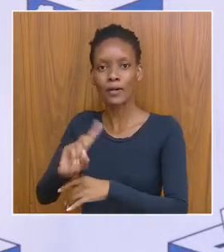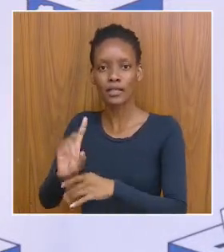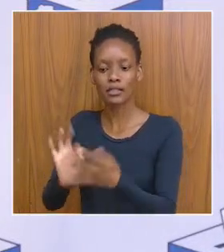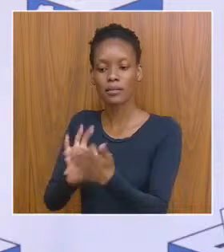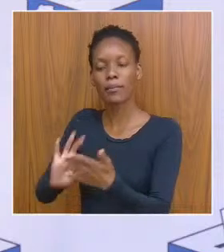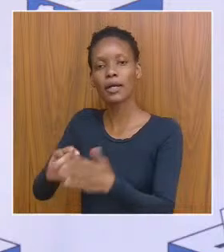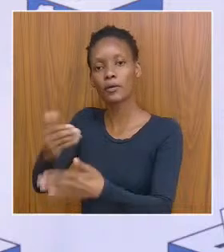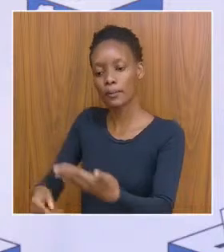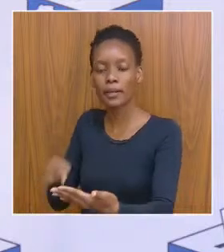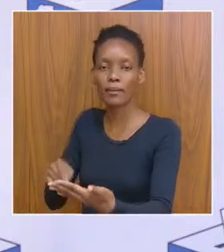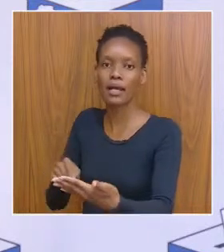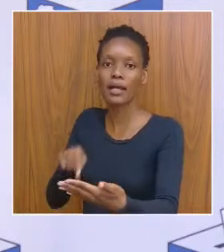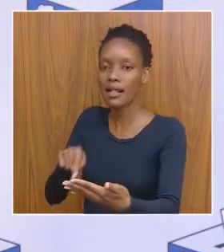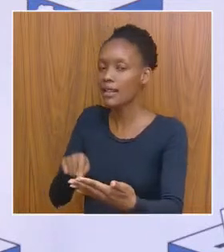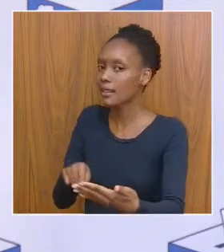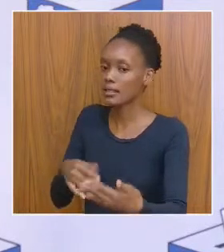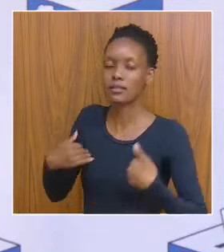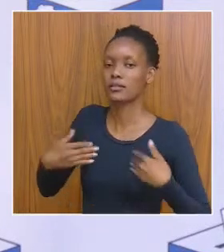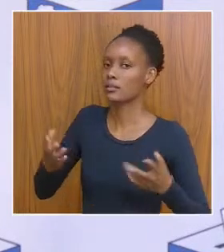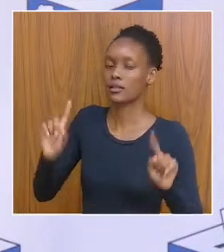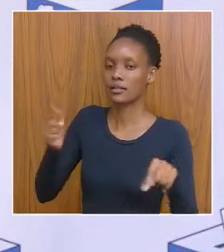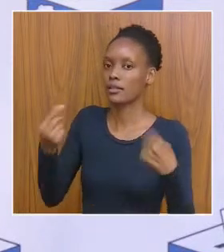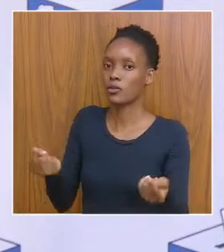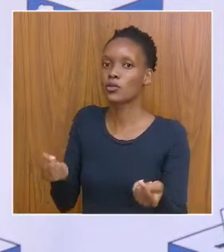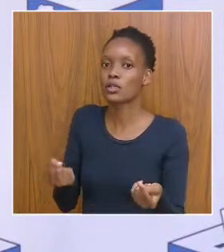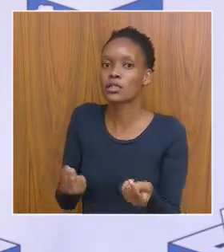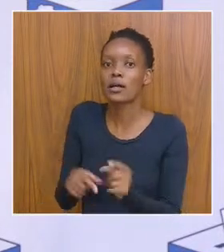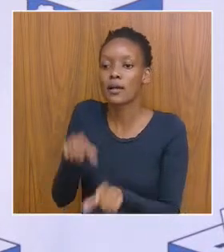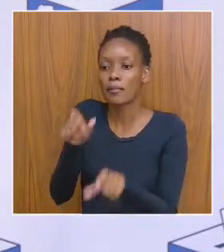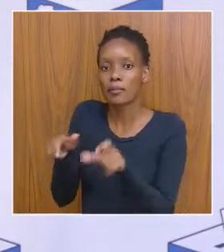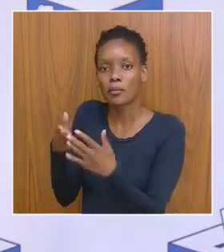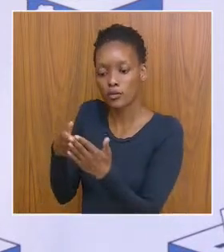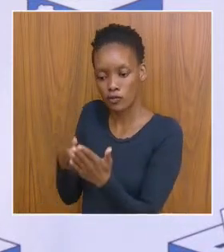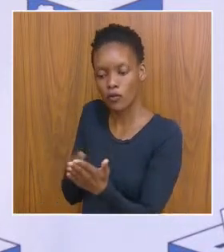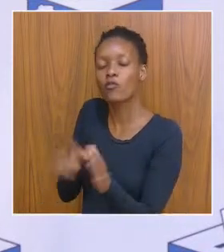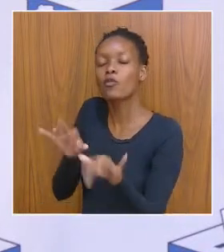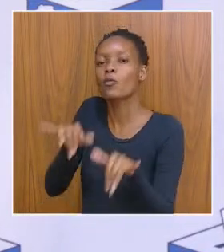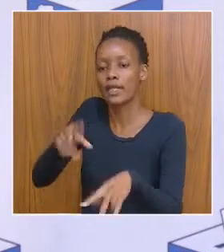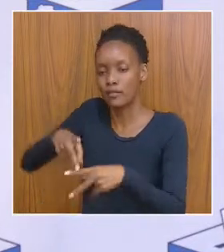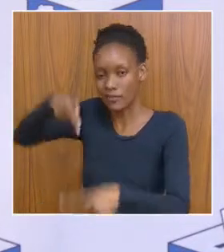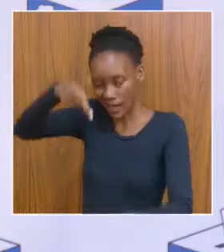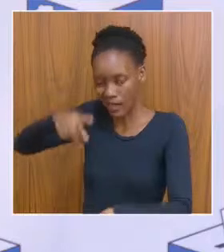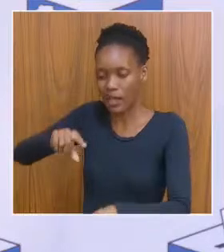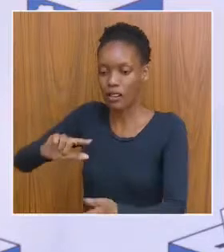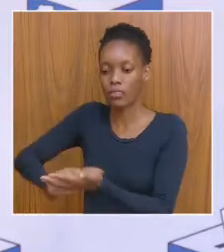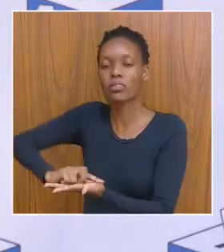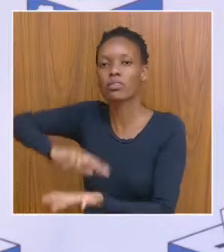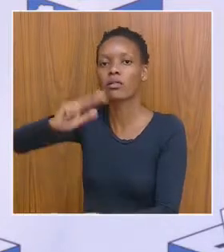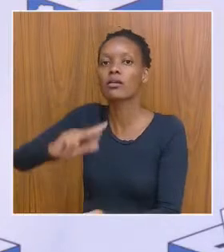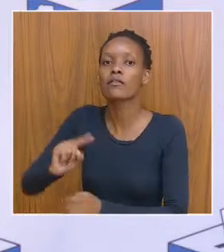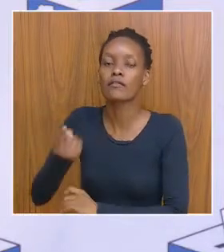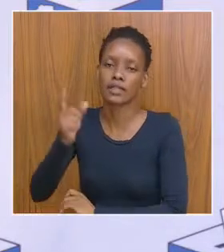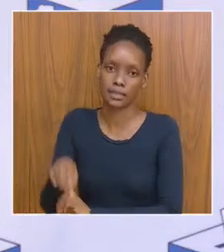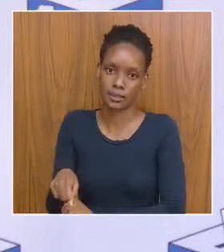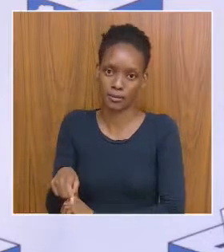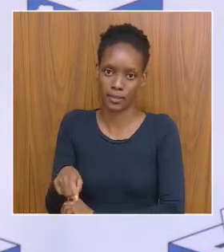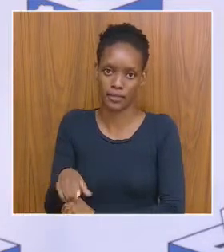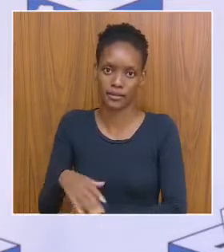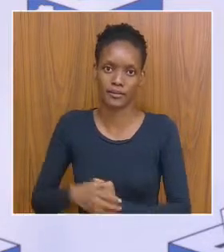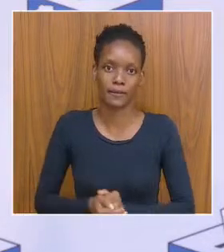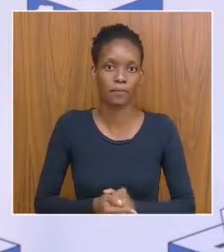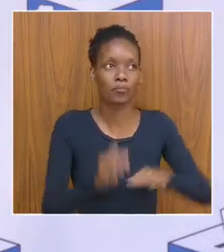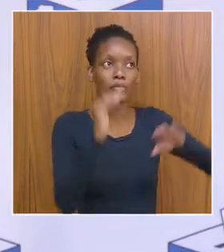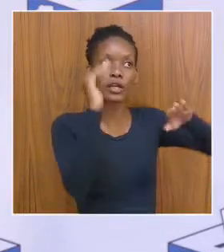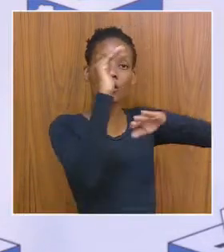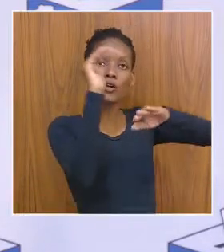before you finalize the contestants. There is no truth to the reports that we have asked for foreign